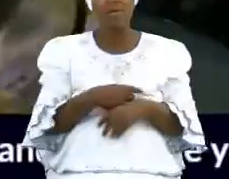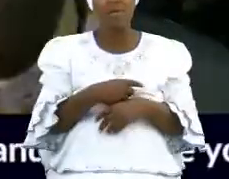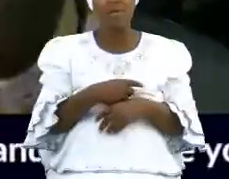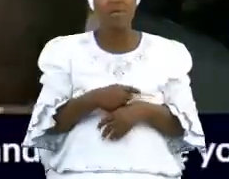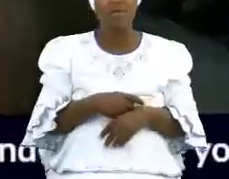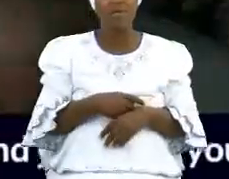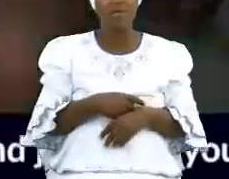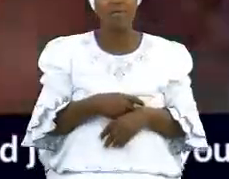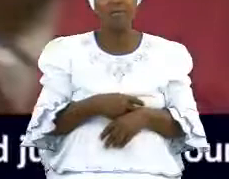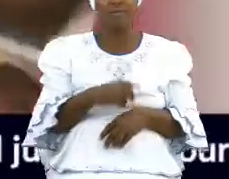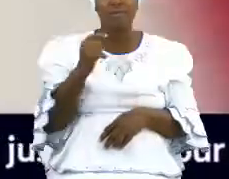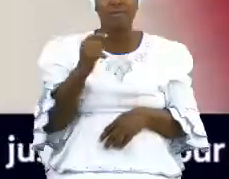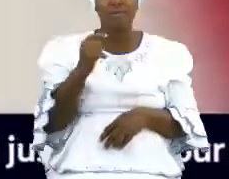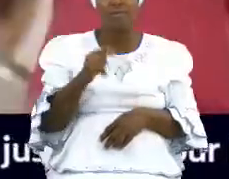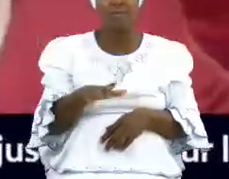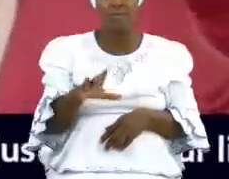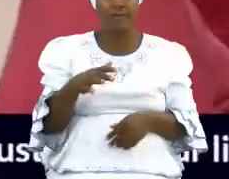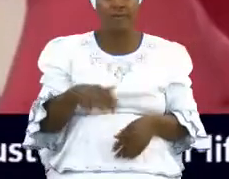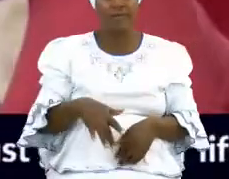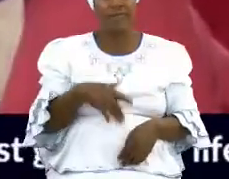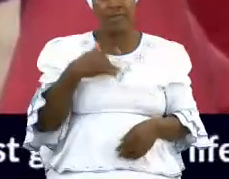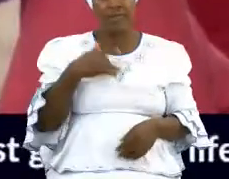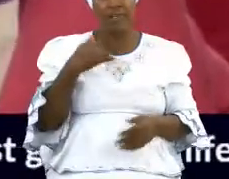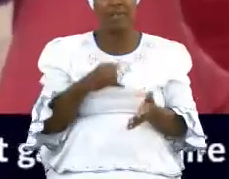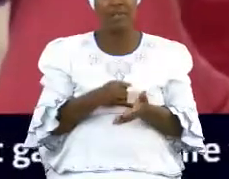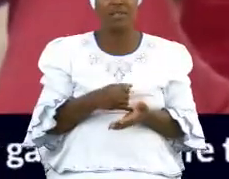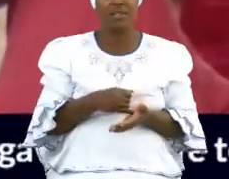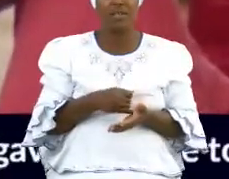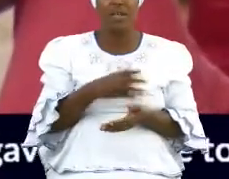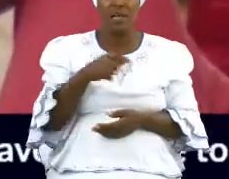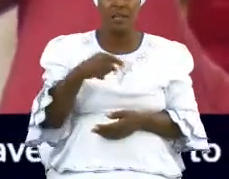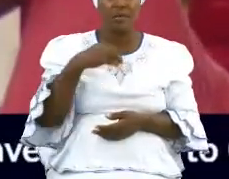will taste it. And you will know it.